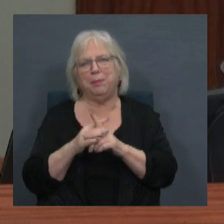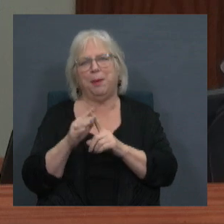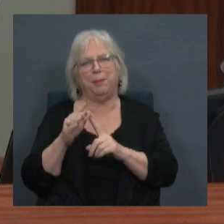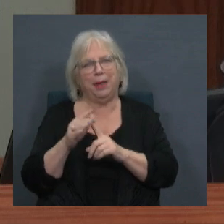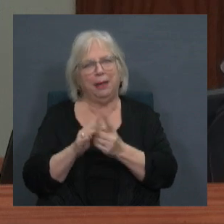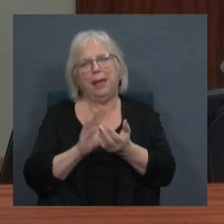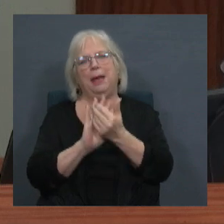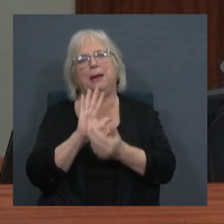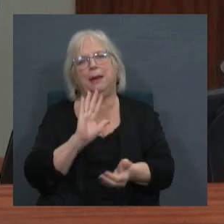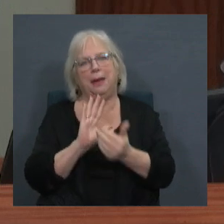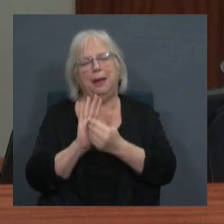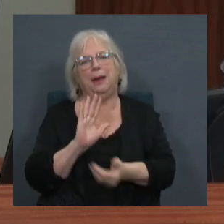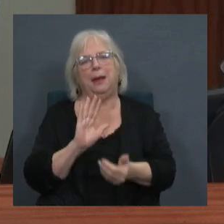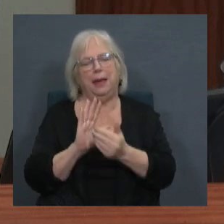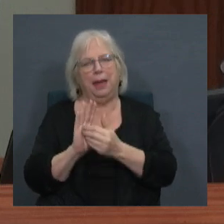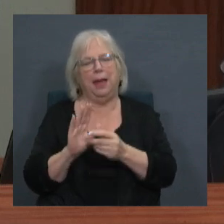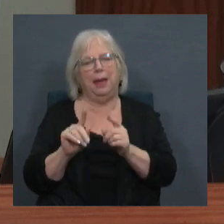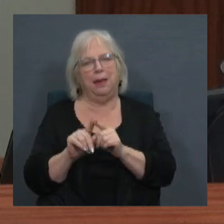basis.